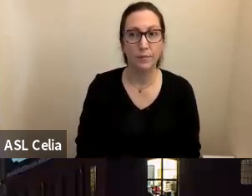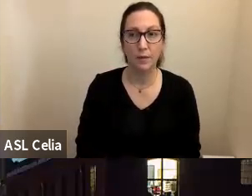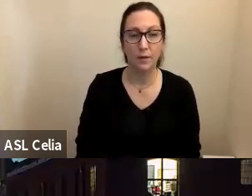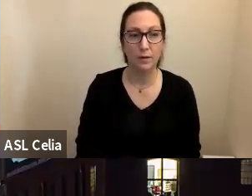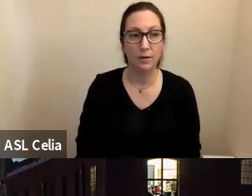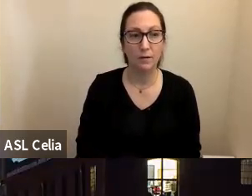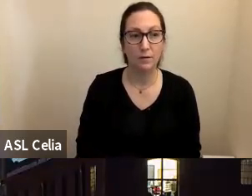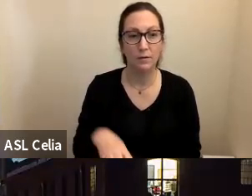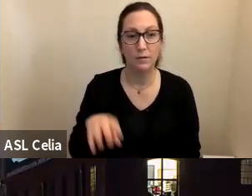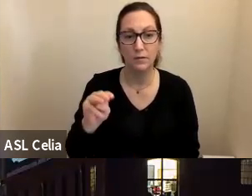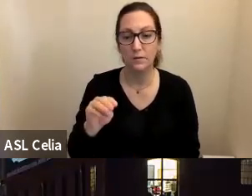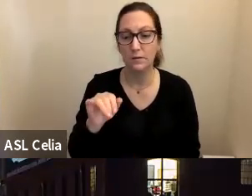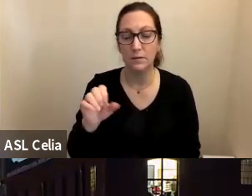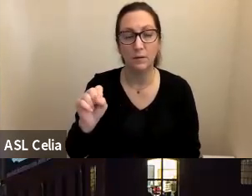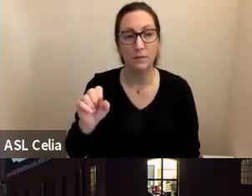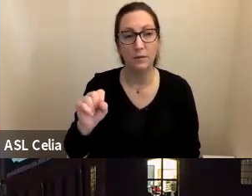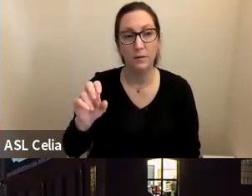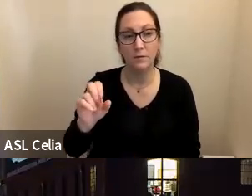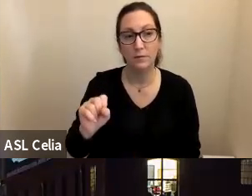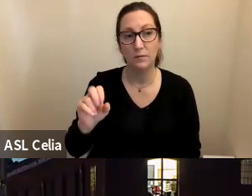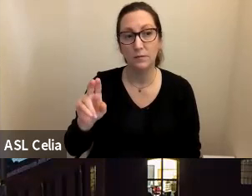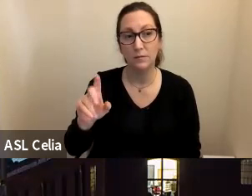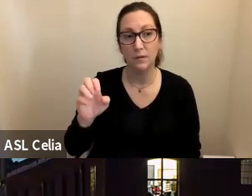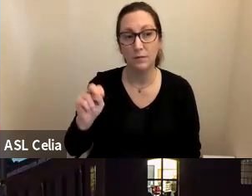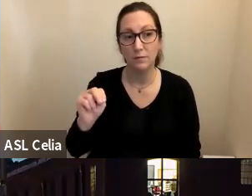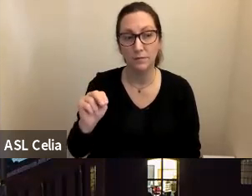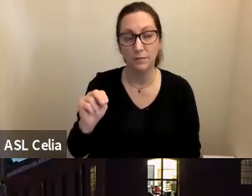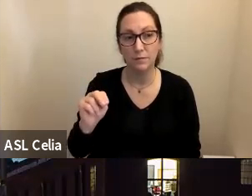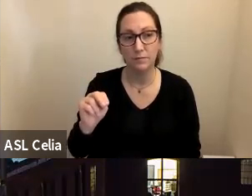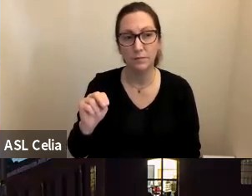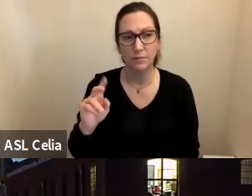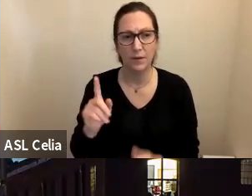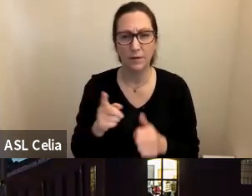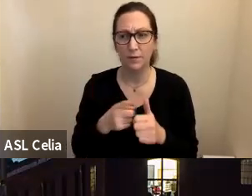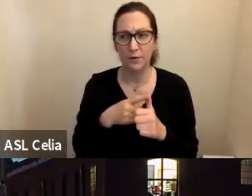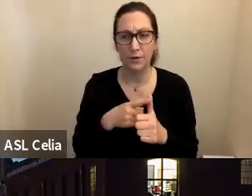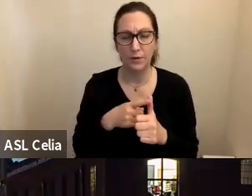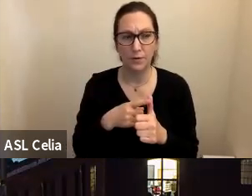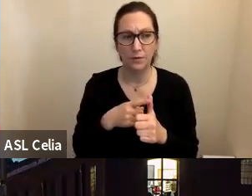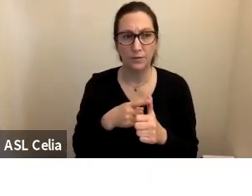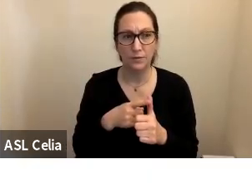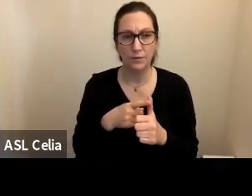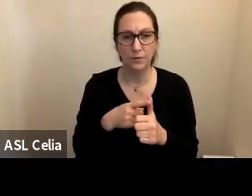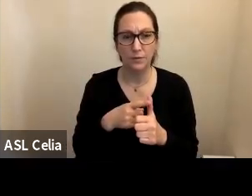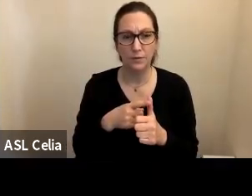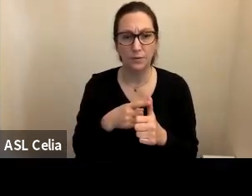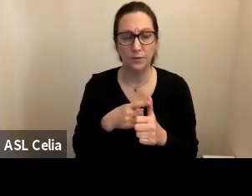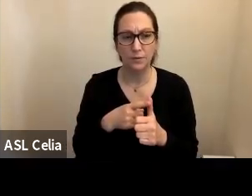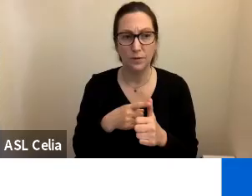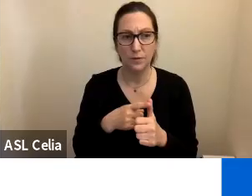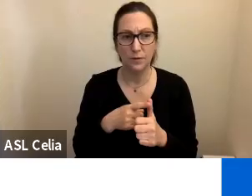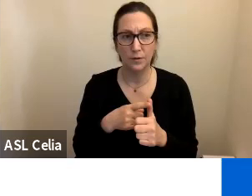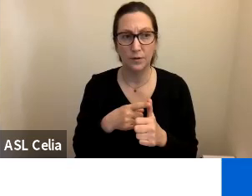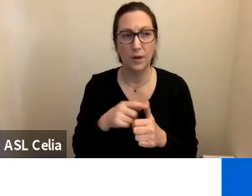Ms. Roberts, before we do that, I think, Ms. Sullivan, this slide